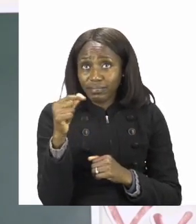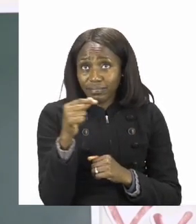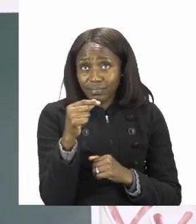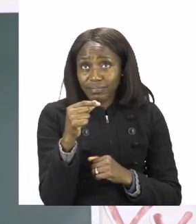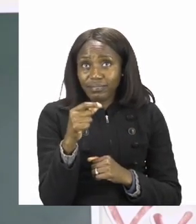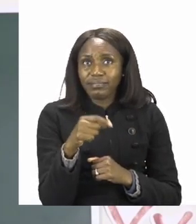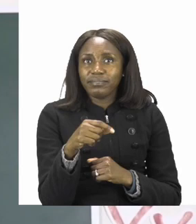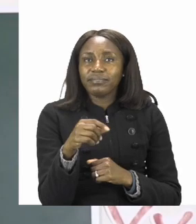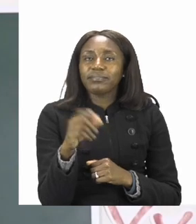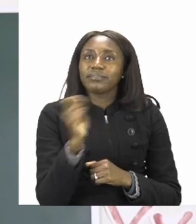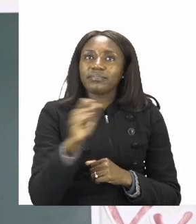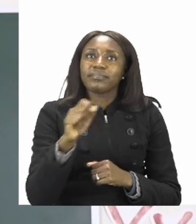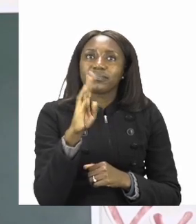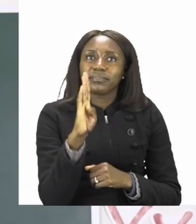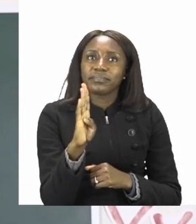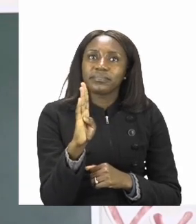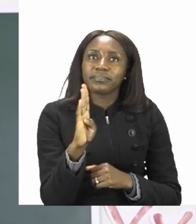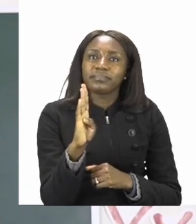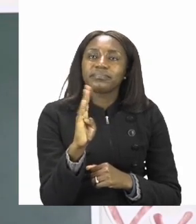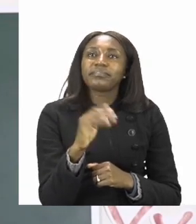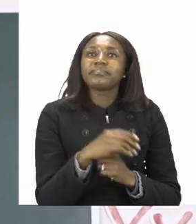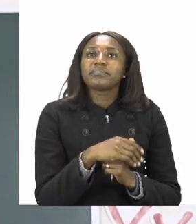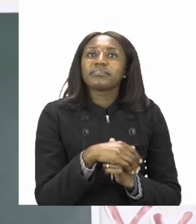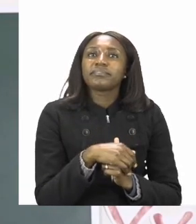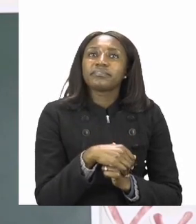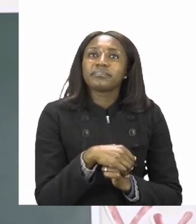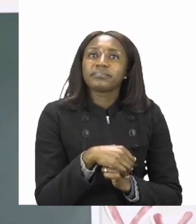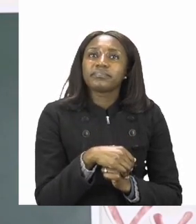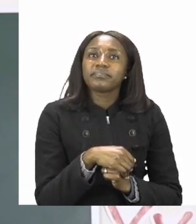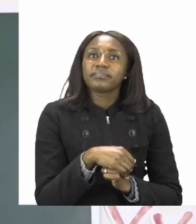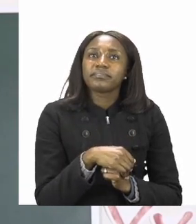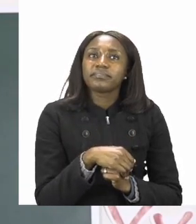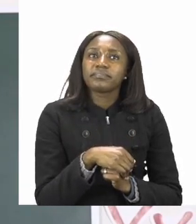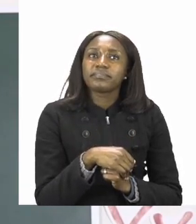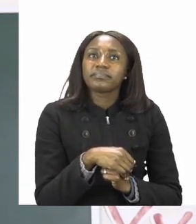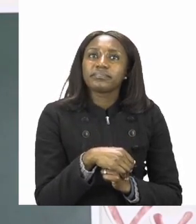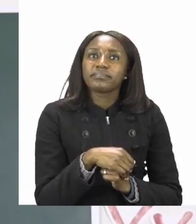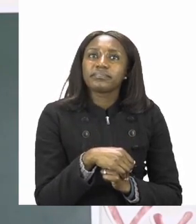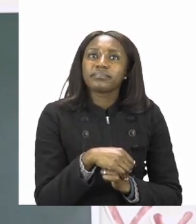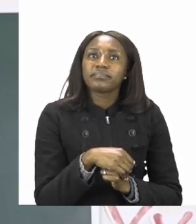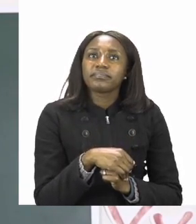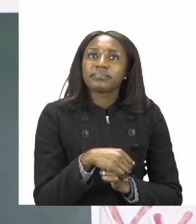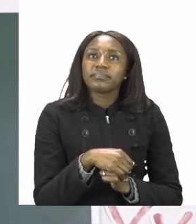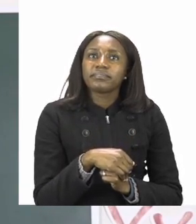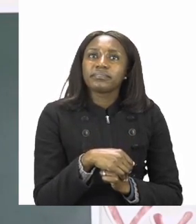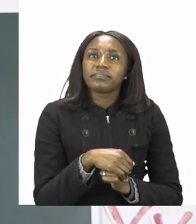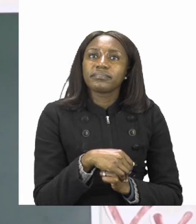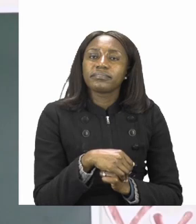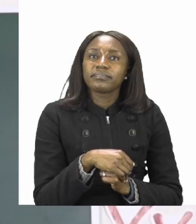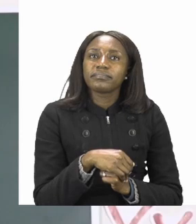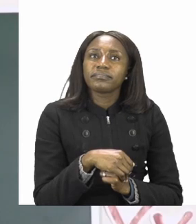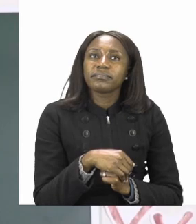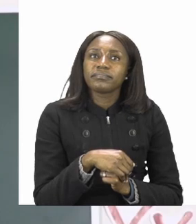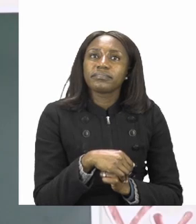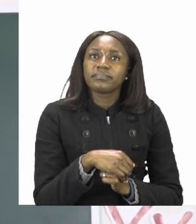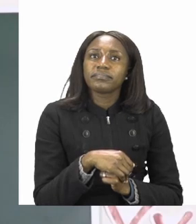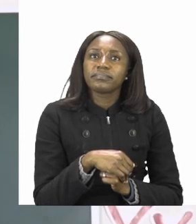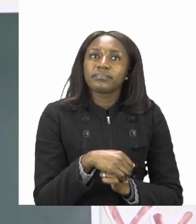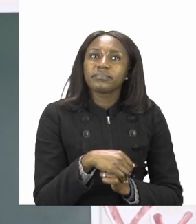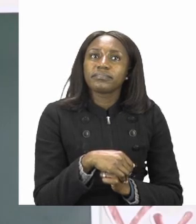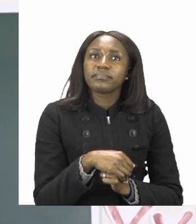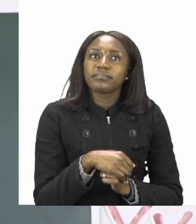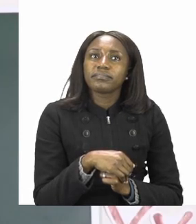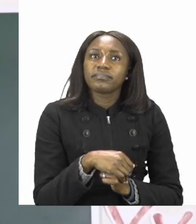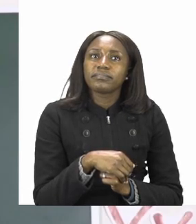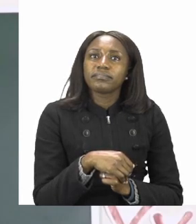bug. Well done. So if you said the word bug, good job.